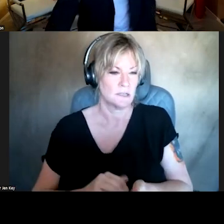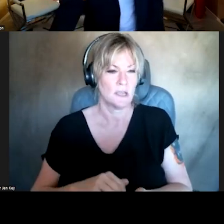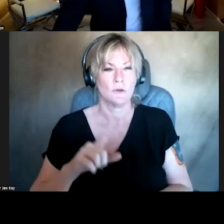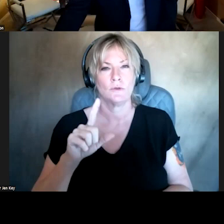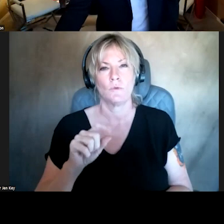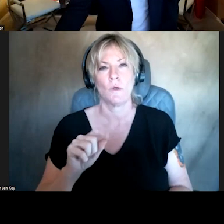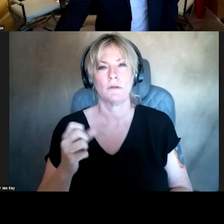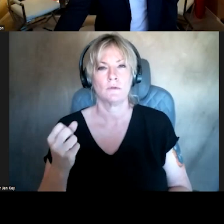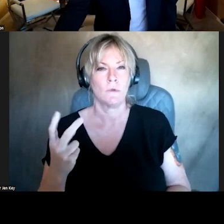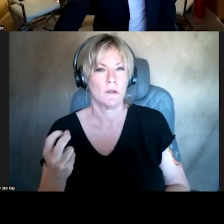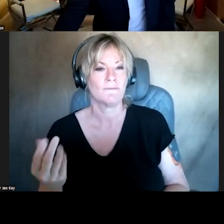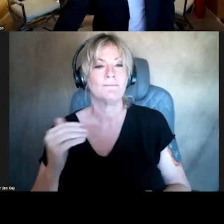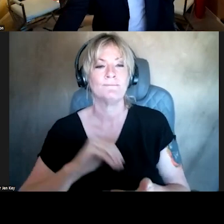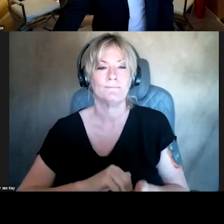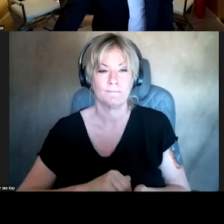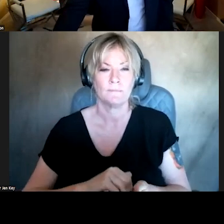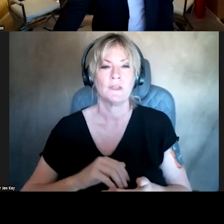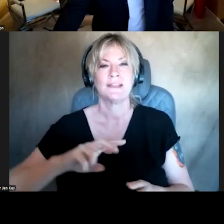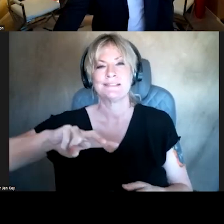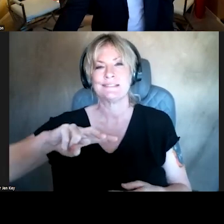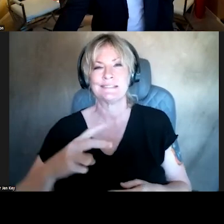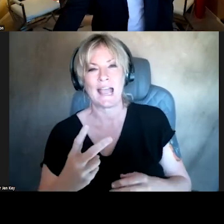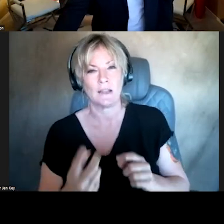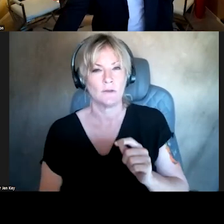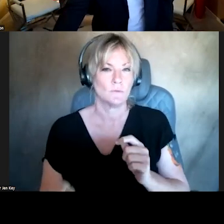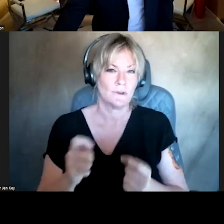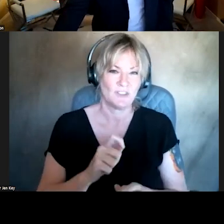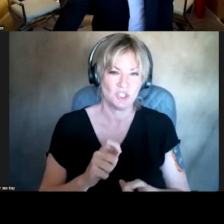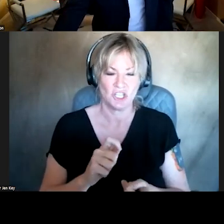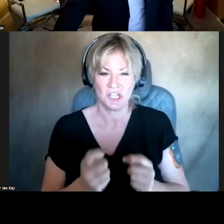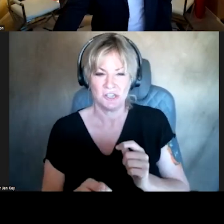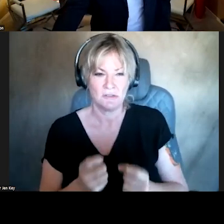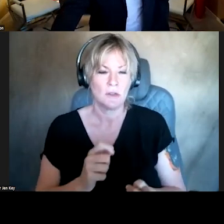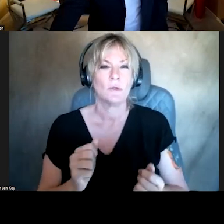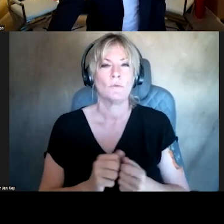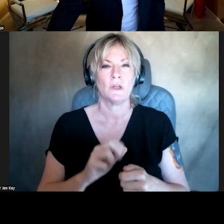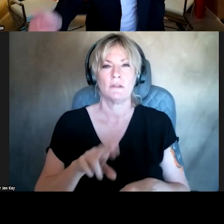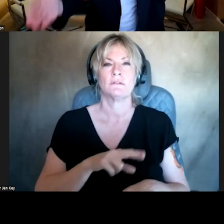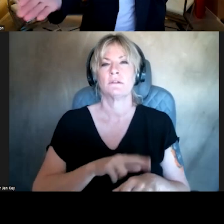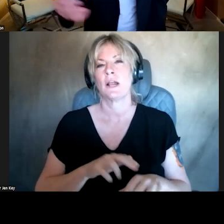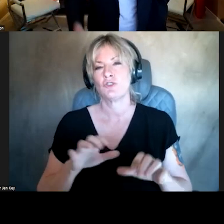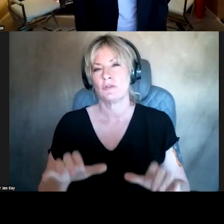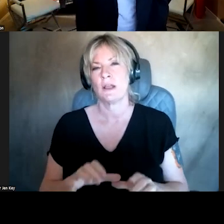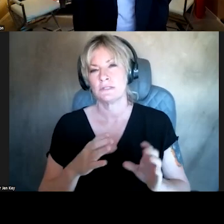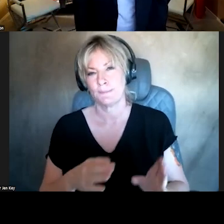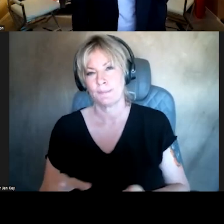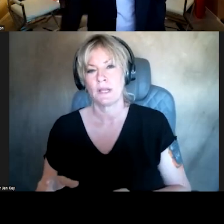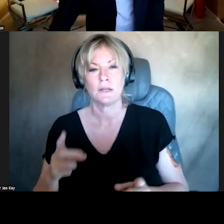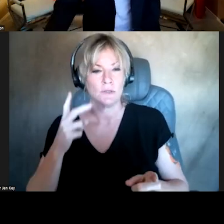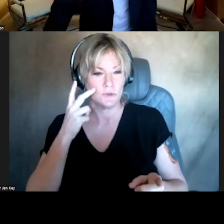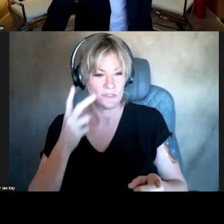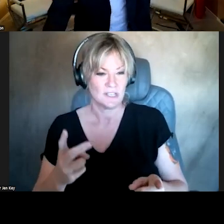now again a second revision with a national action plan. And you see the